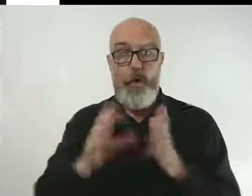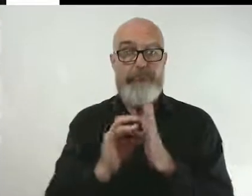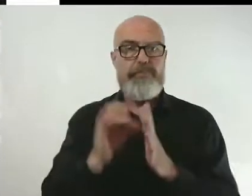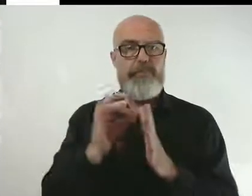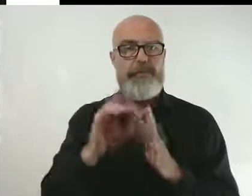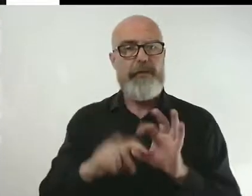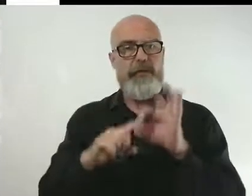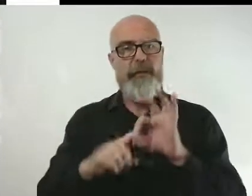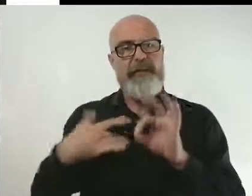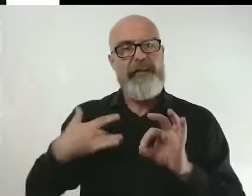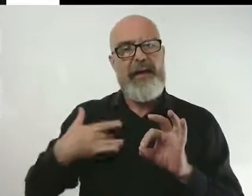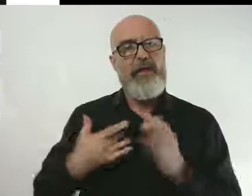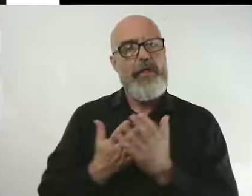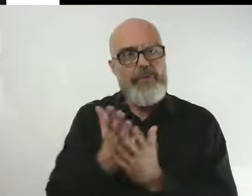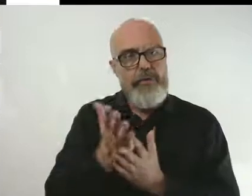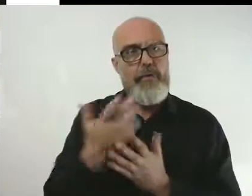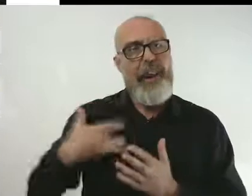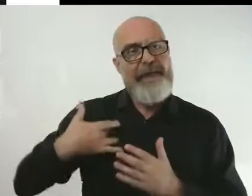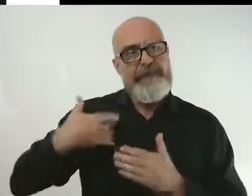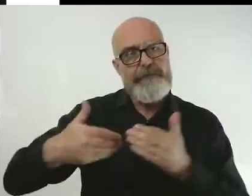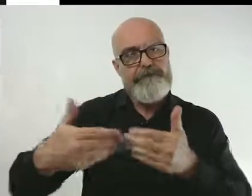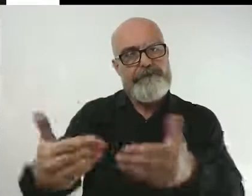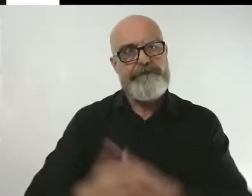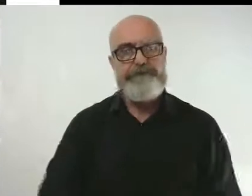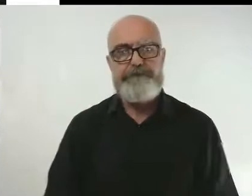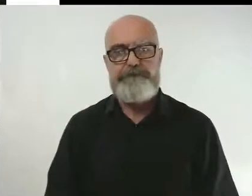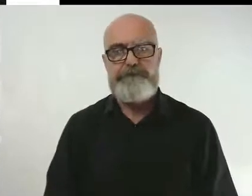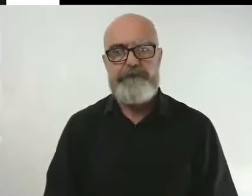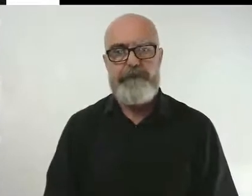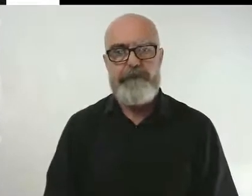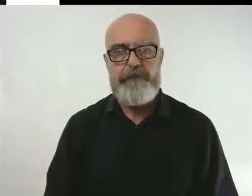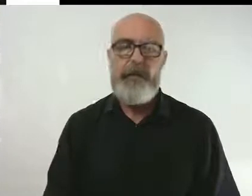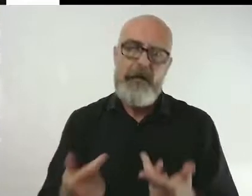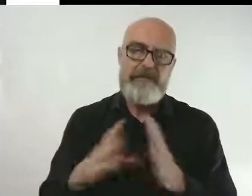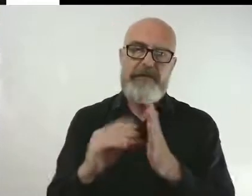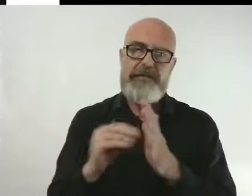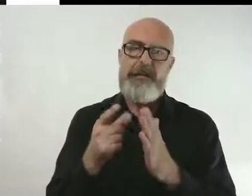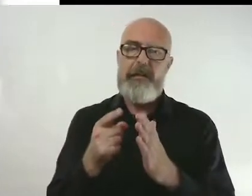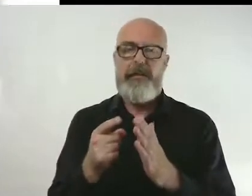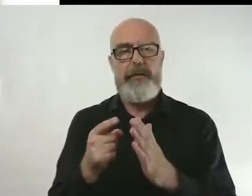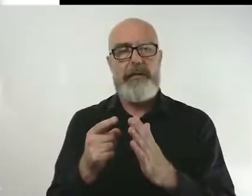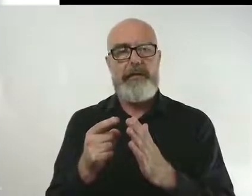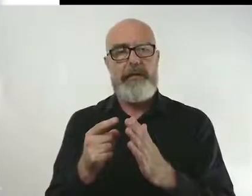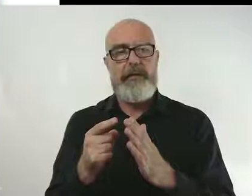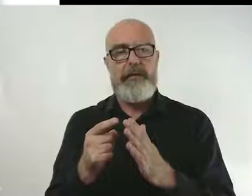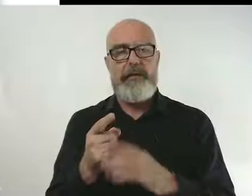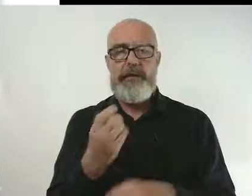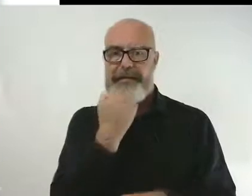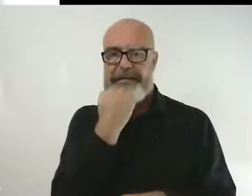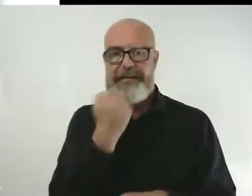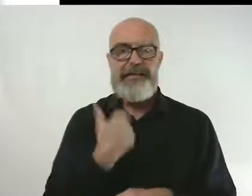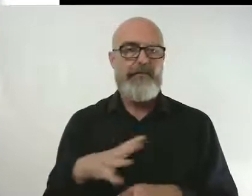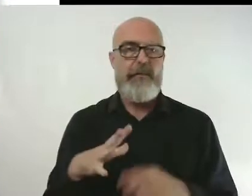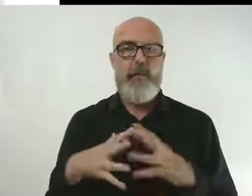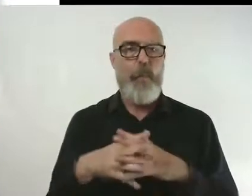to maintain or improve their quality of life during the life course.